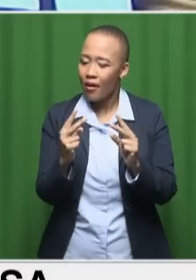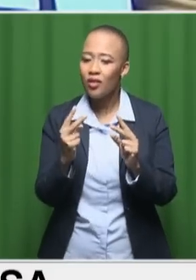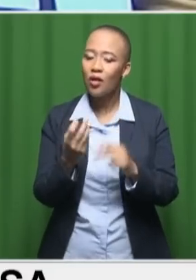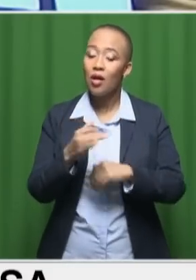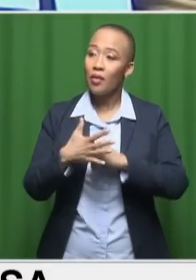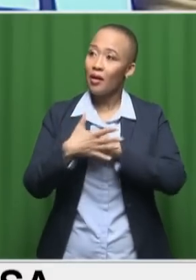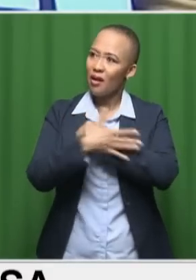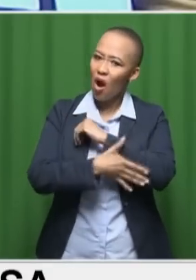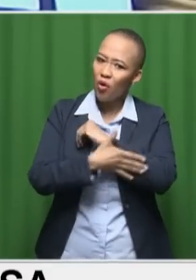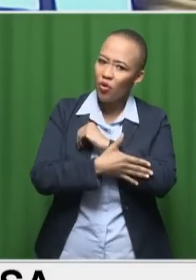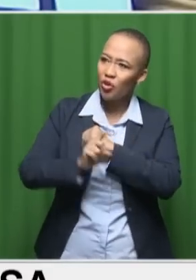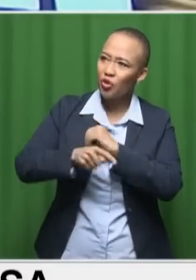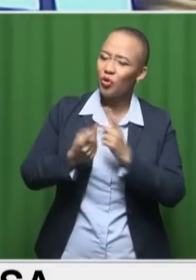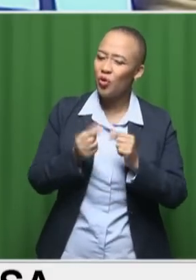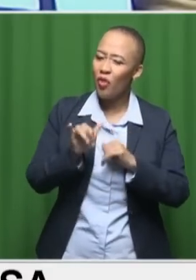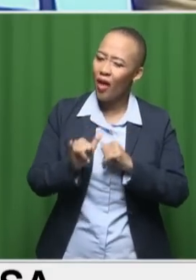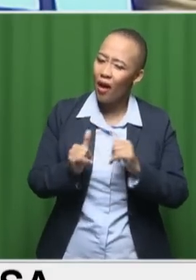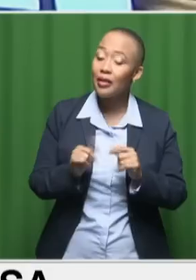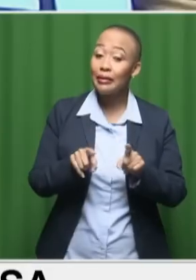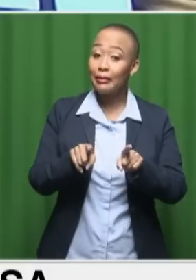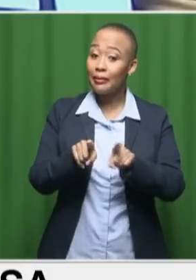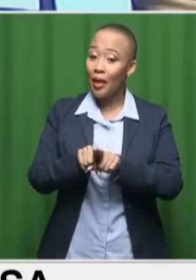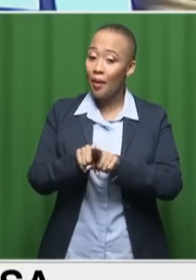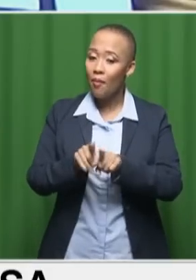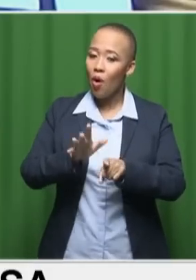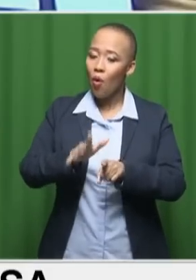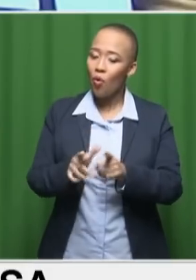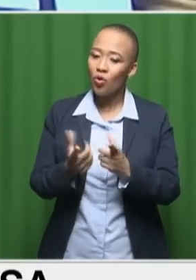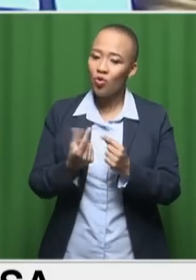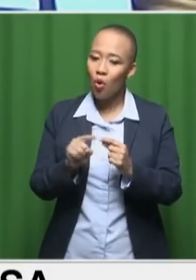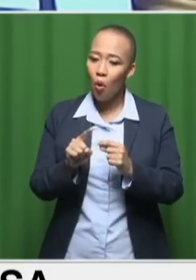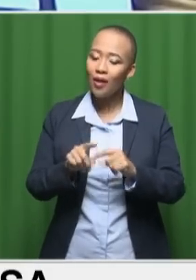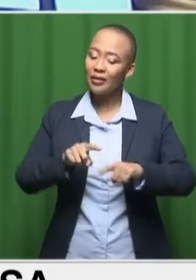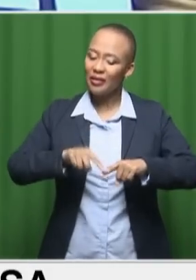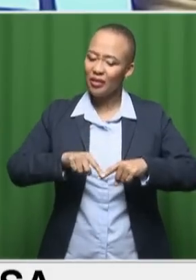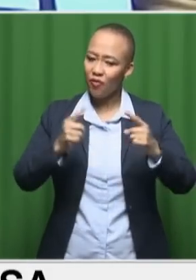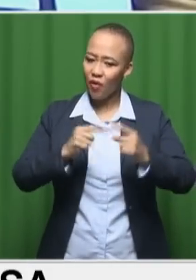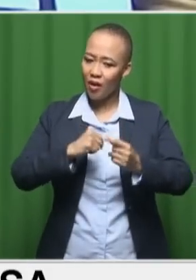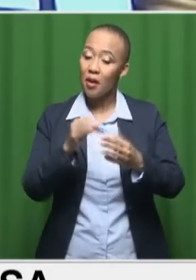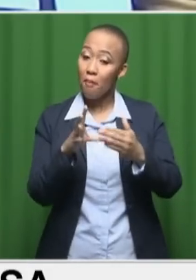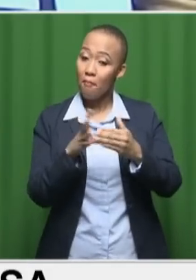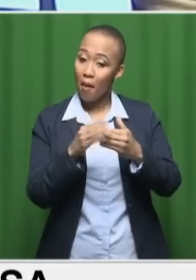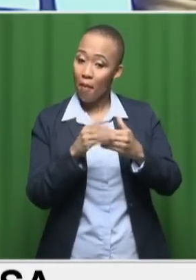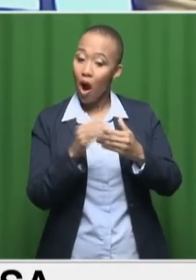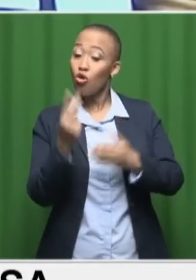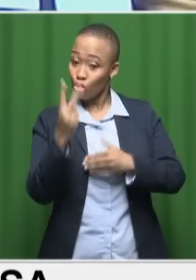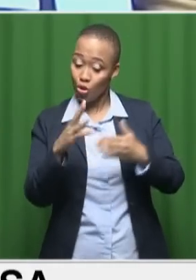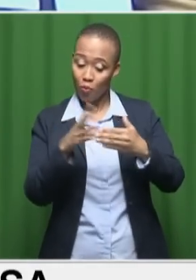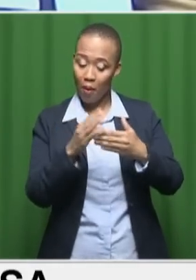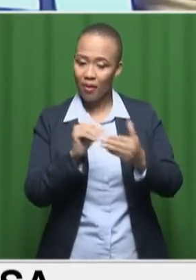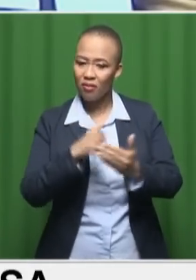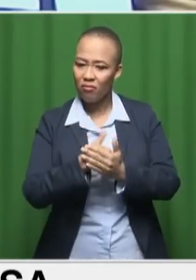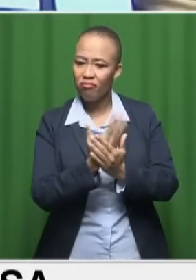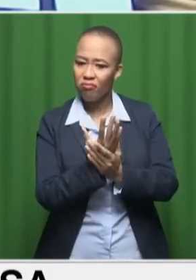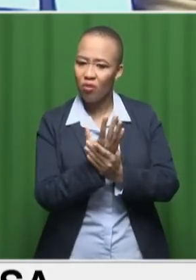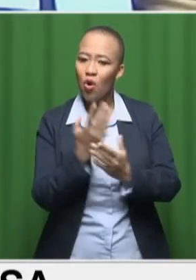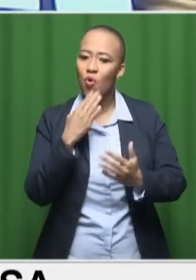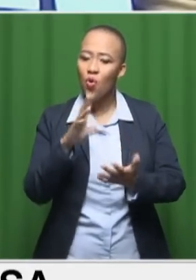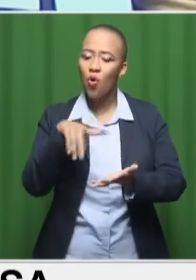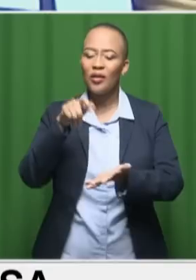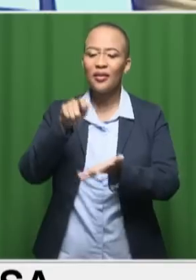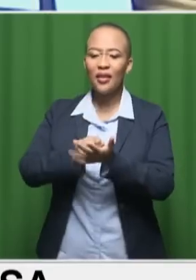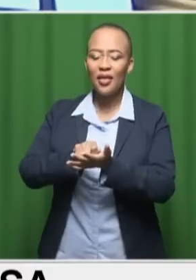require a lot of thinking of how to react, but the country does need to provide clear positions where it stands around that and what is going to